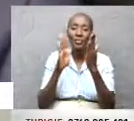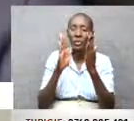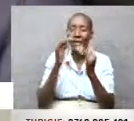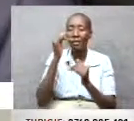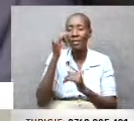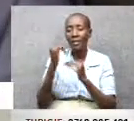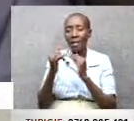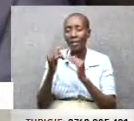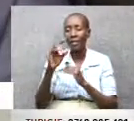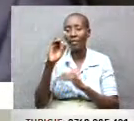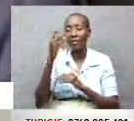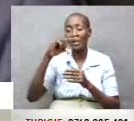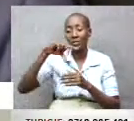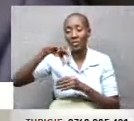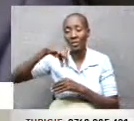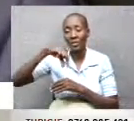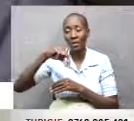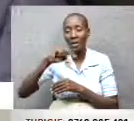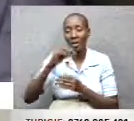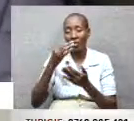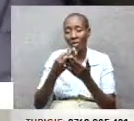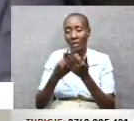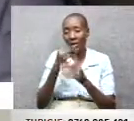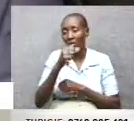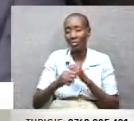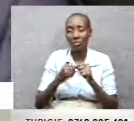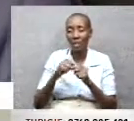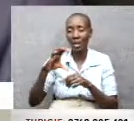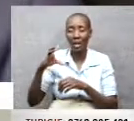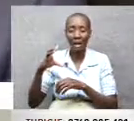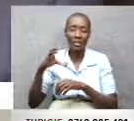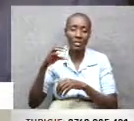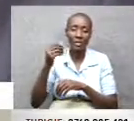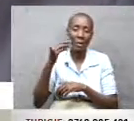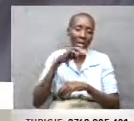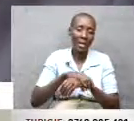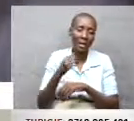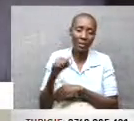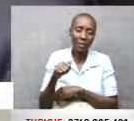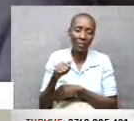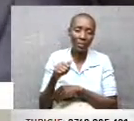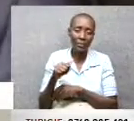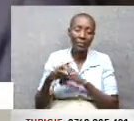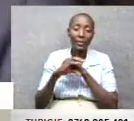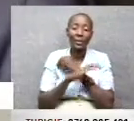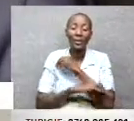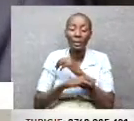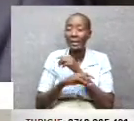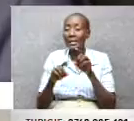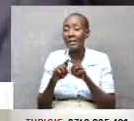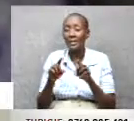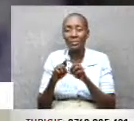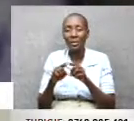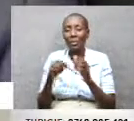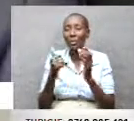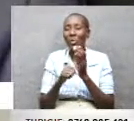financial year and counties are yet to receive their share of national raised revenue. The country is faced with the real prospect